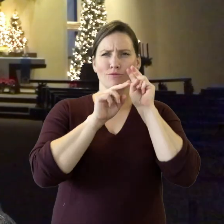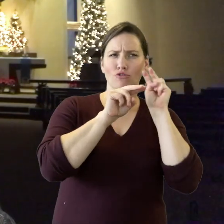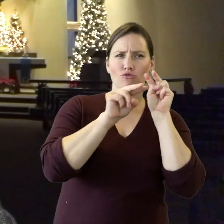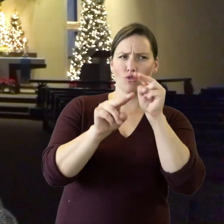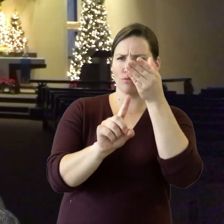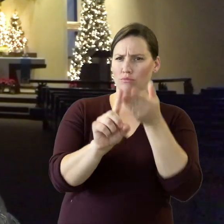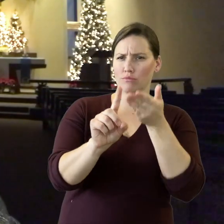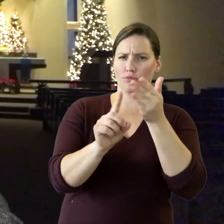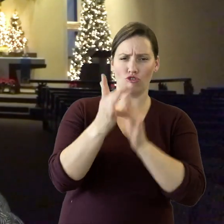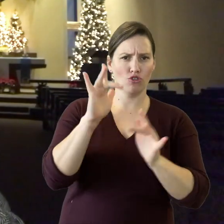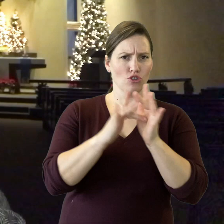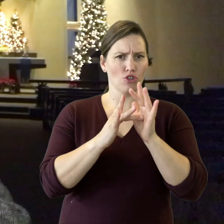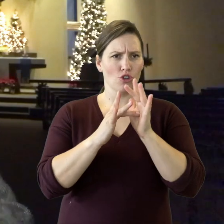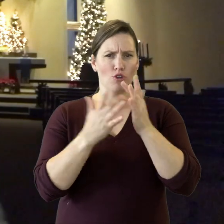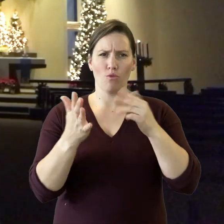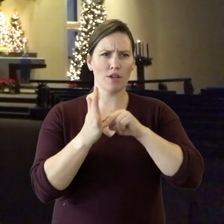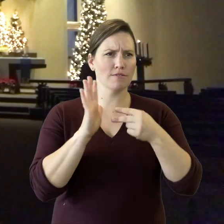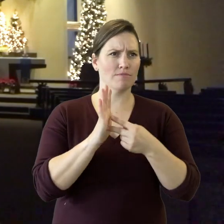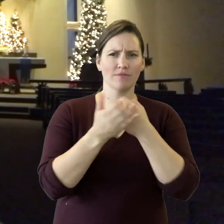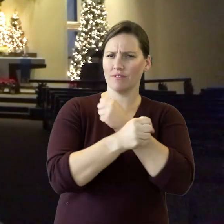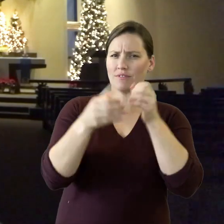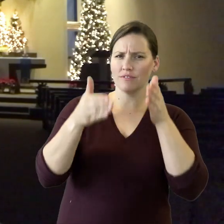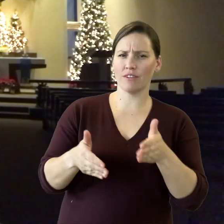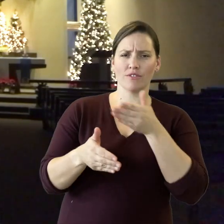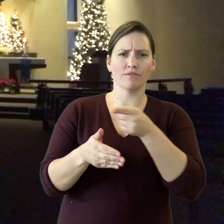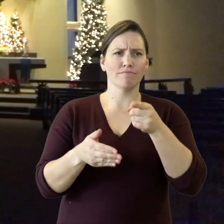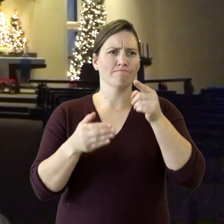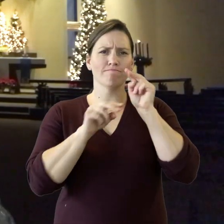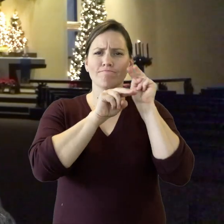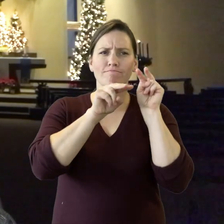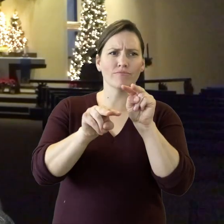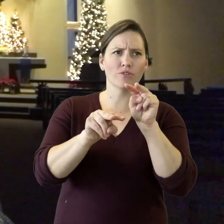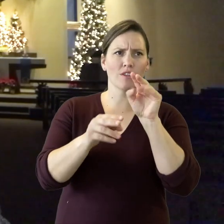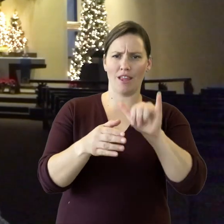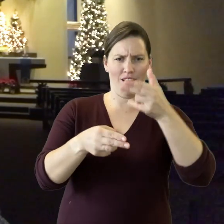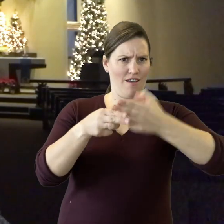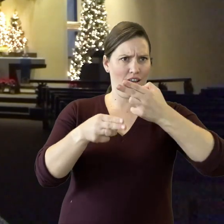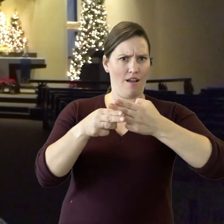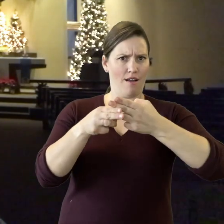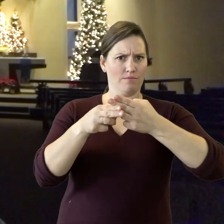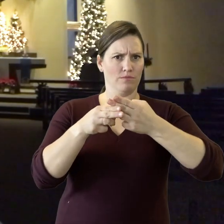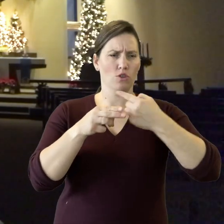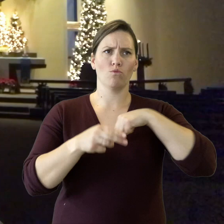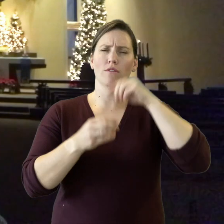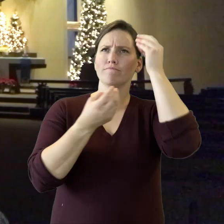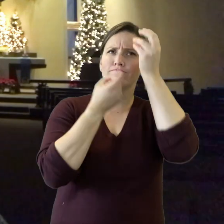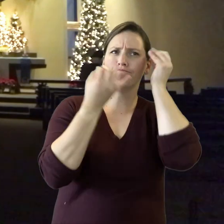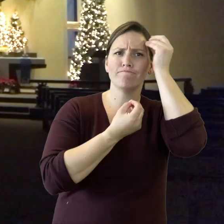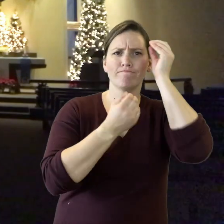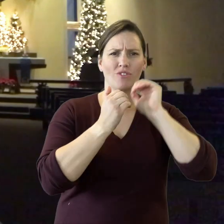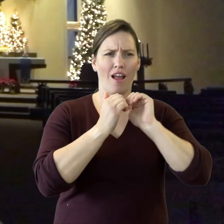Jesus, the name that means Savior. And so we're going to take a look at that name, and today we're going to think about